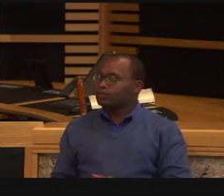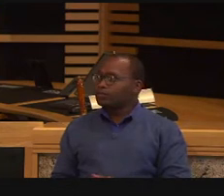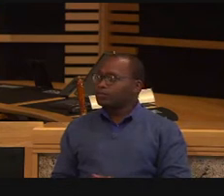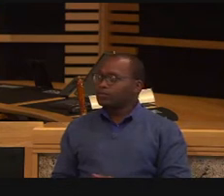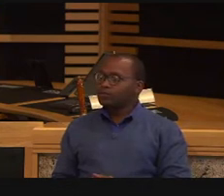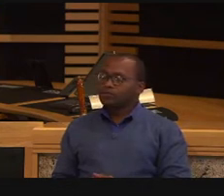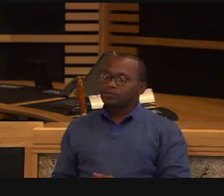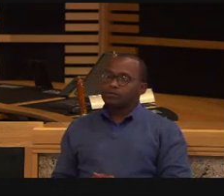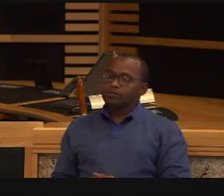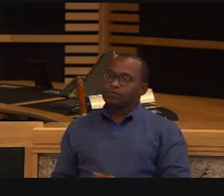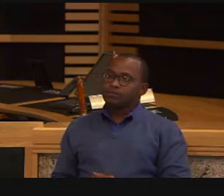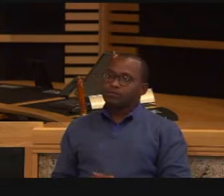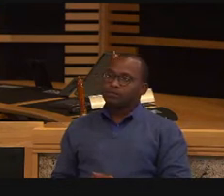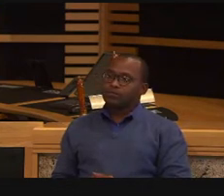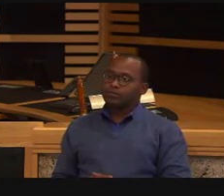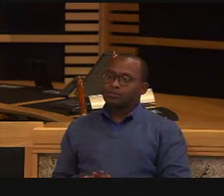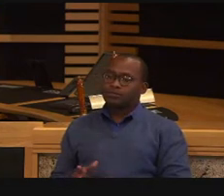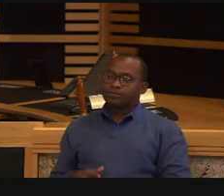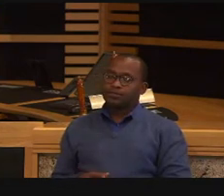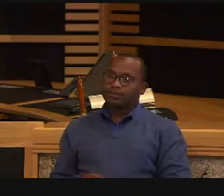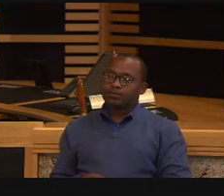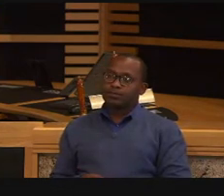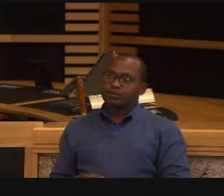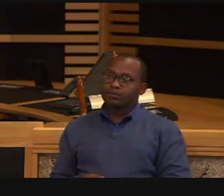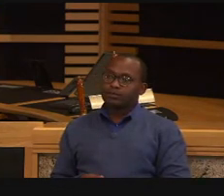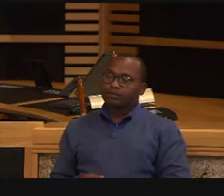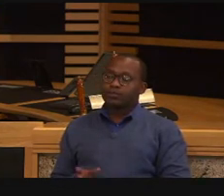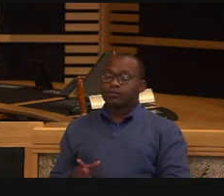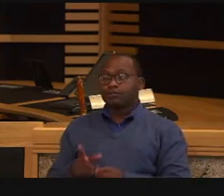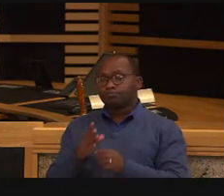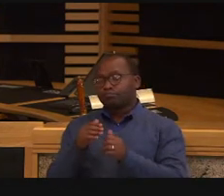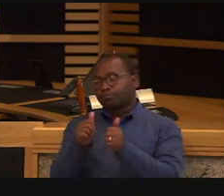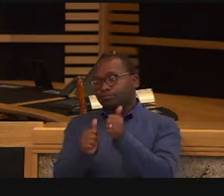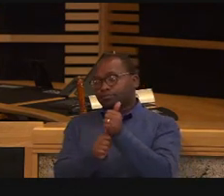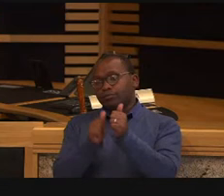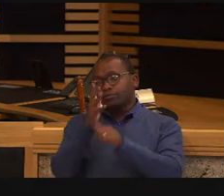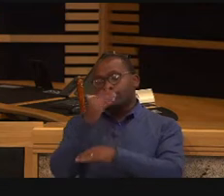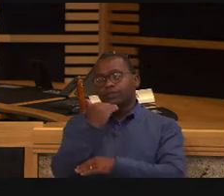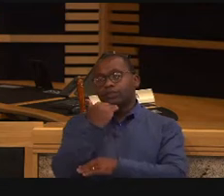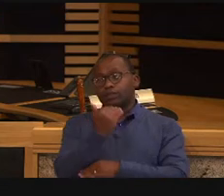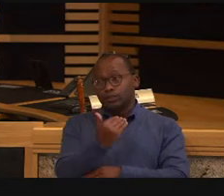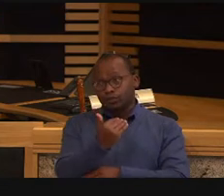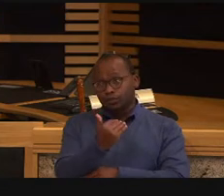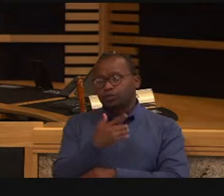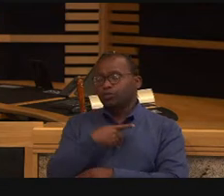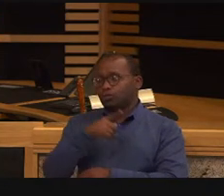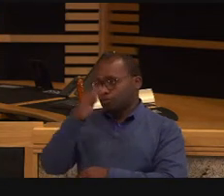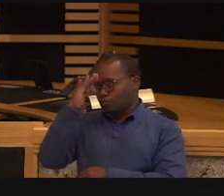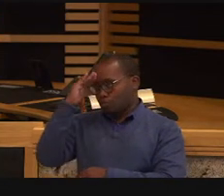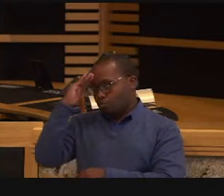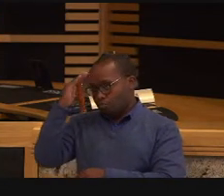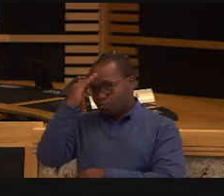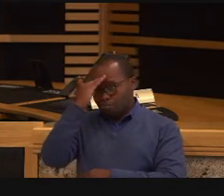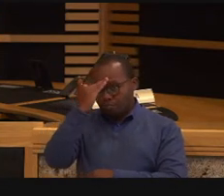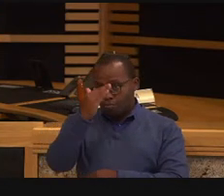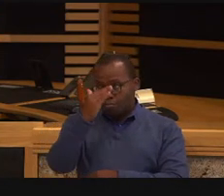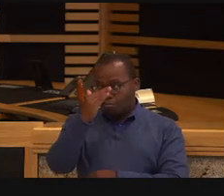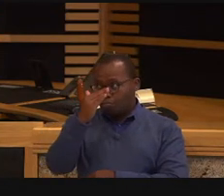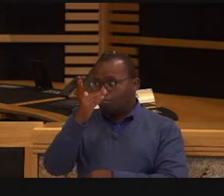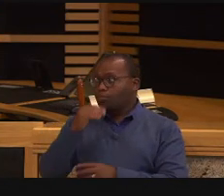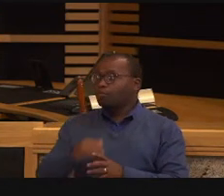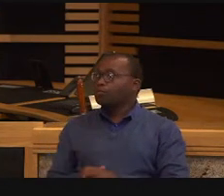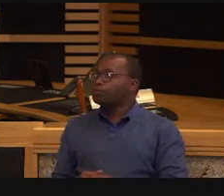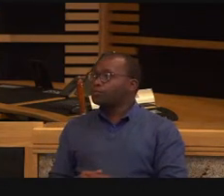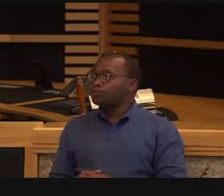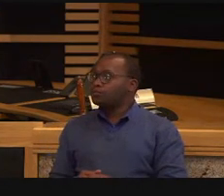Thank you very much, Honorable Deputy Speaker. Good morning to you. Good morning to the Chief Whip and the Honorable Executive Committee